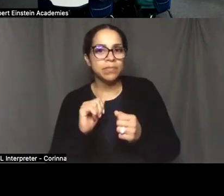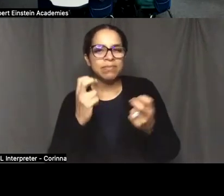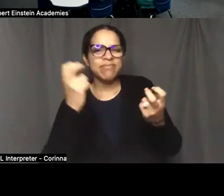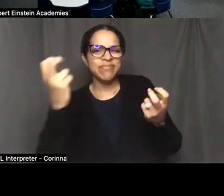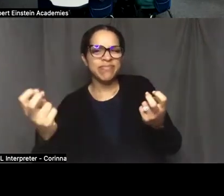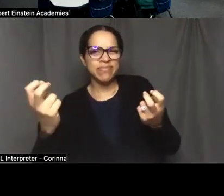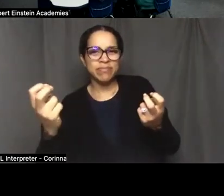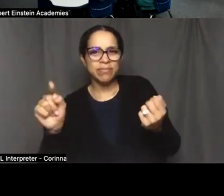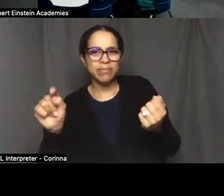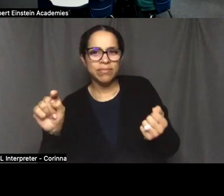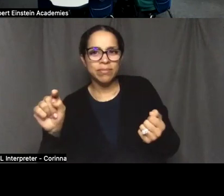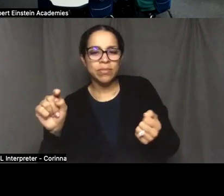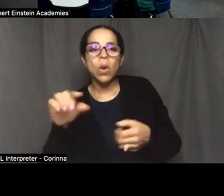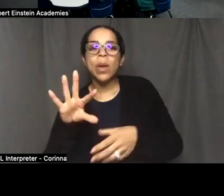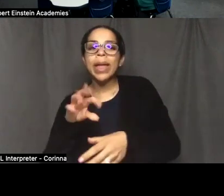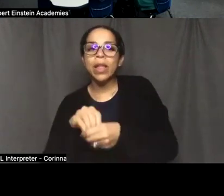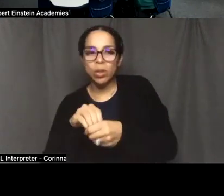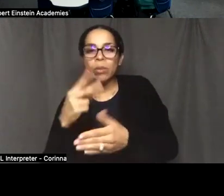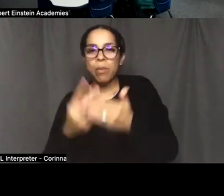they can have their input,